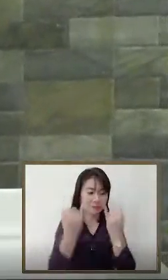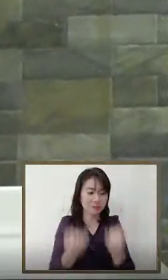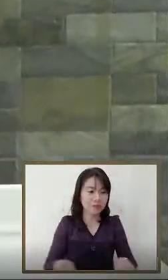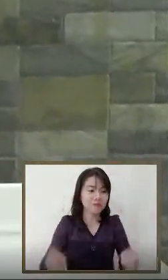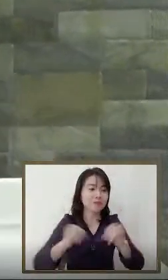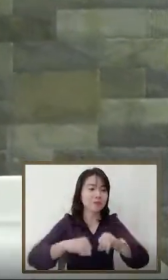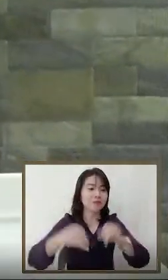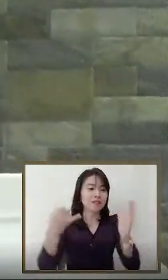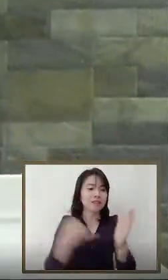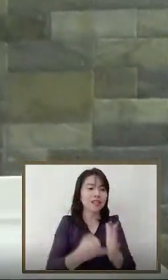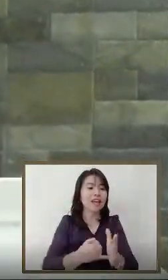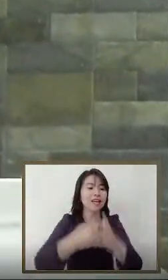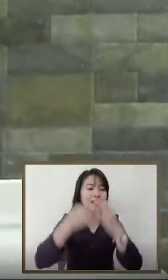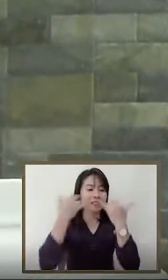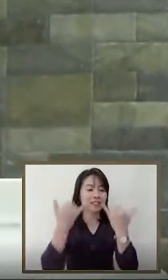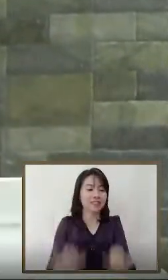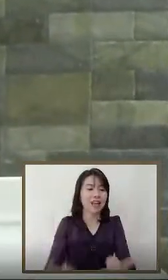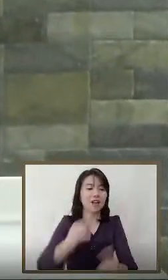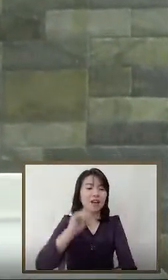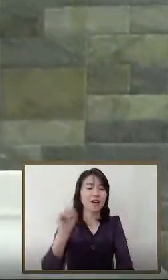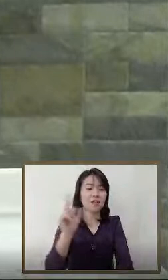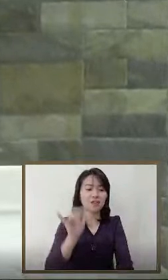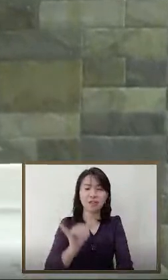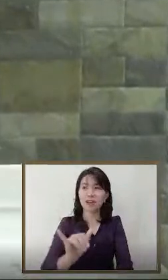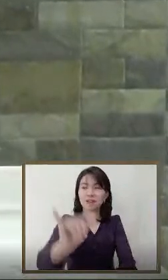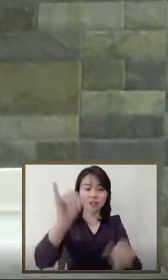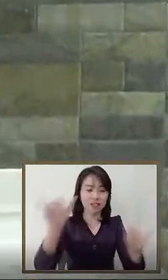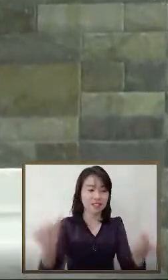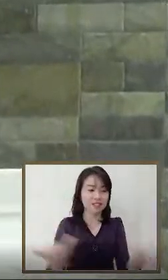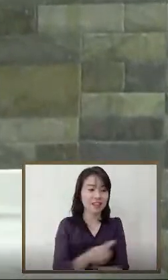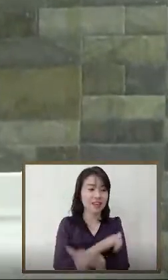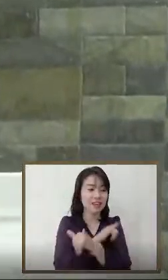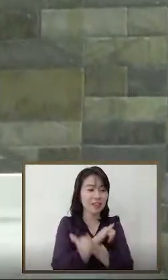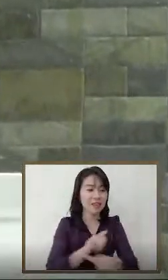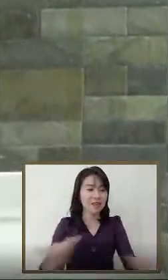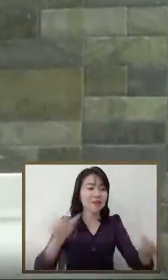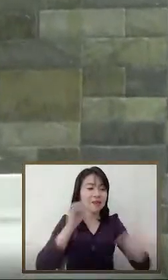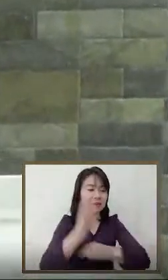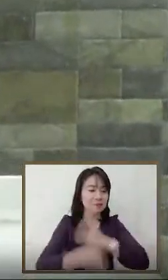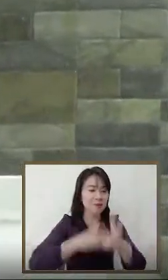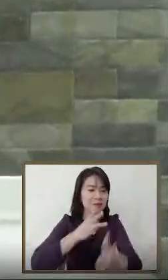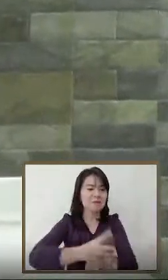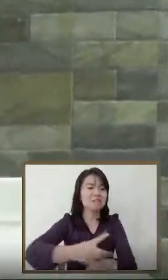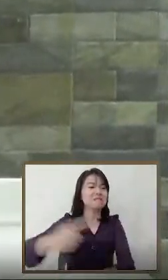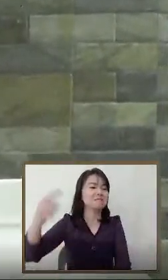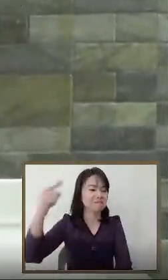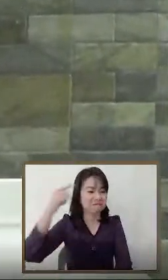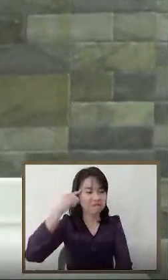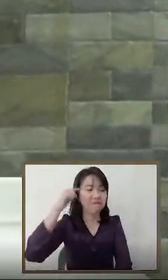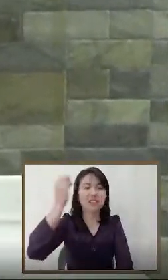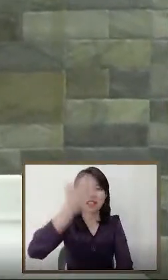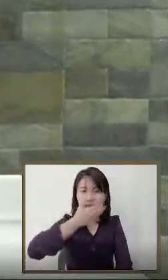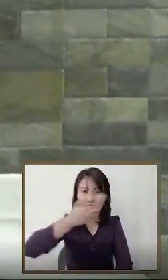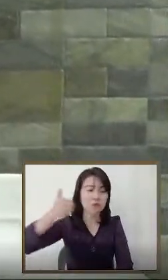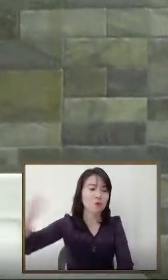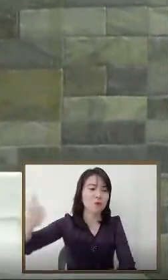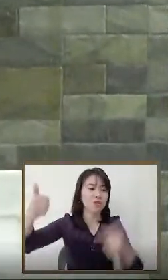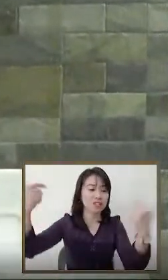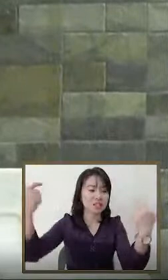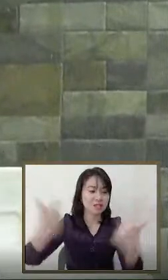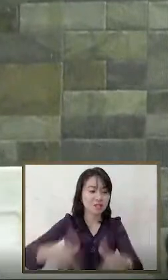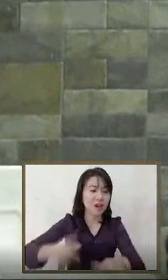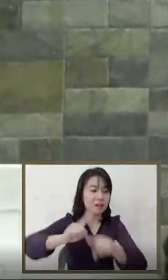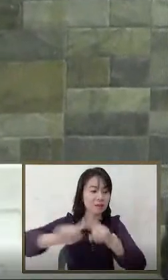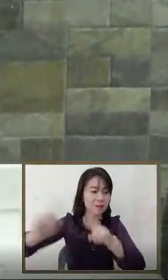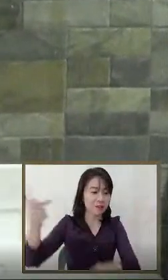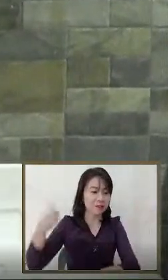means everything it says. It is now and forever the same. The world may think they have won